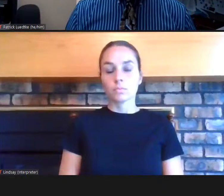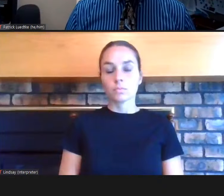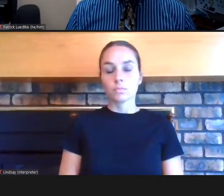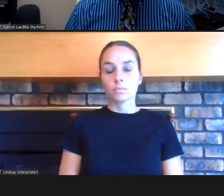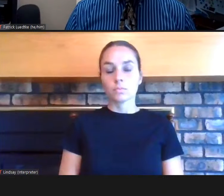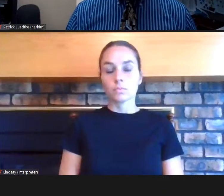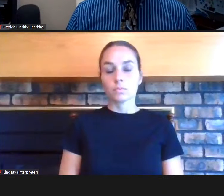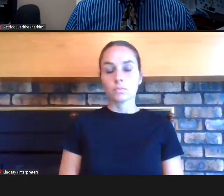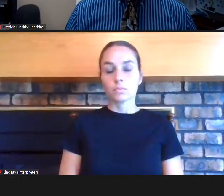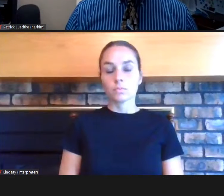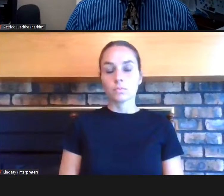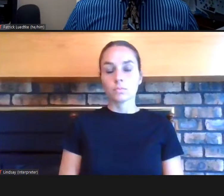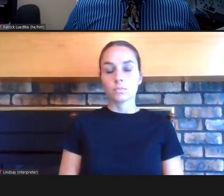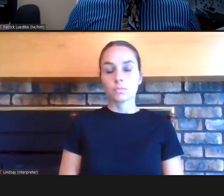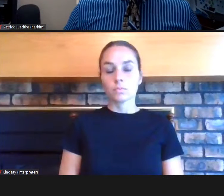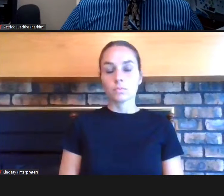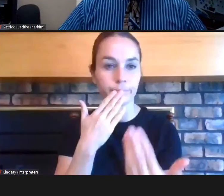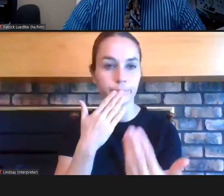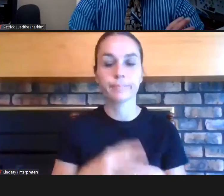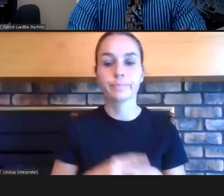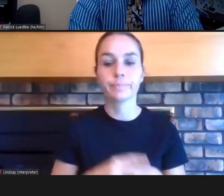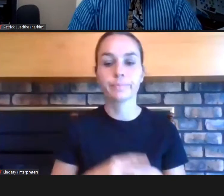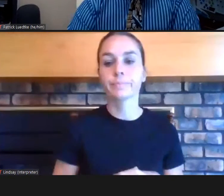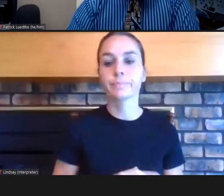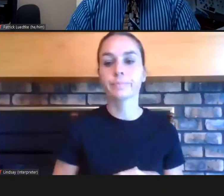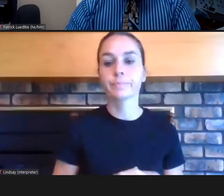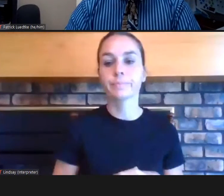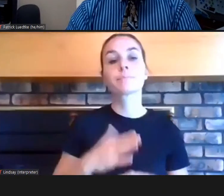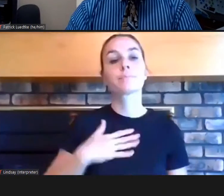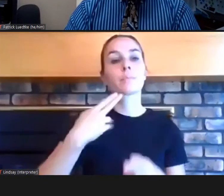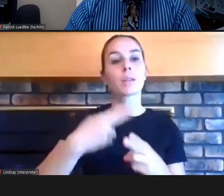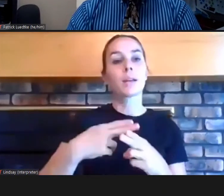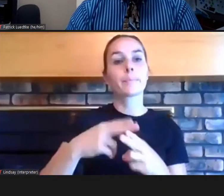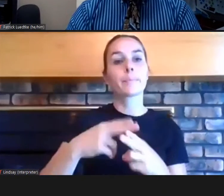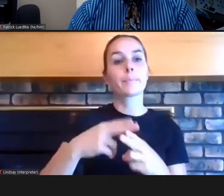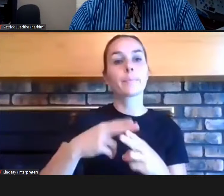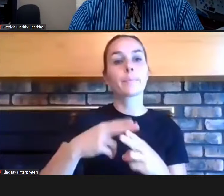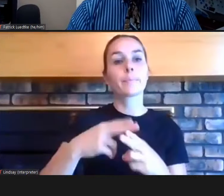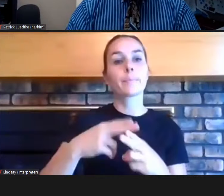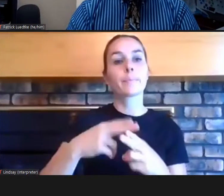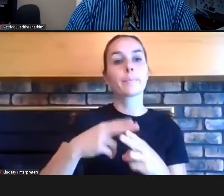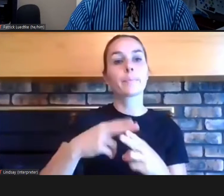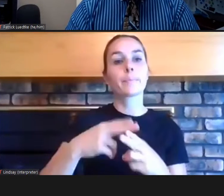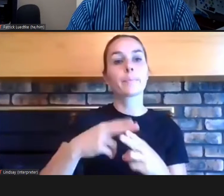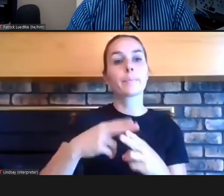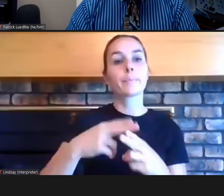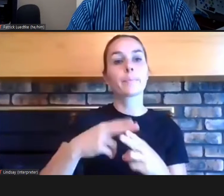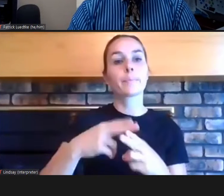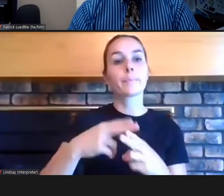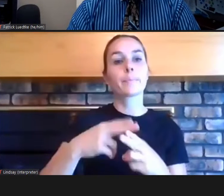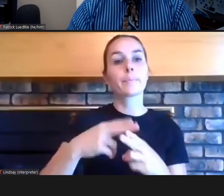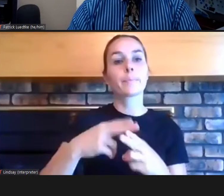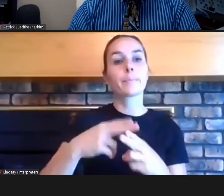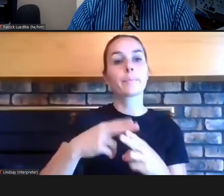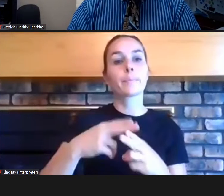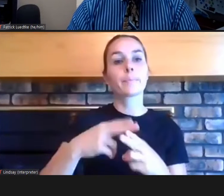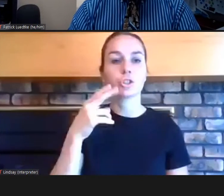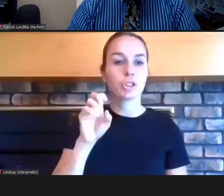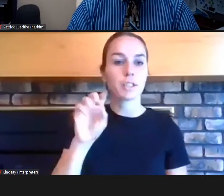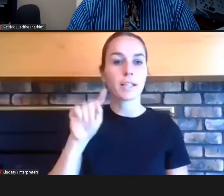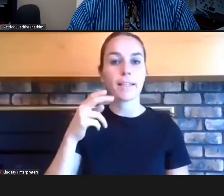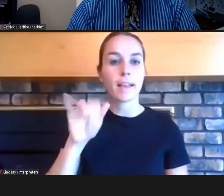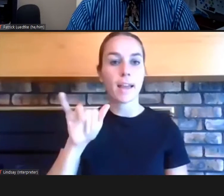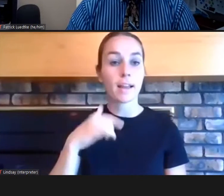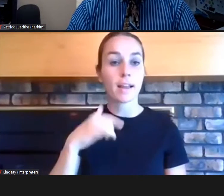My name is Katie Cox. I use she and they pronouns. I'm the executive director of the Equi Institute, which is a queer and trans